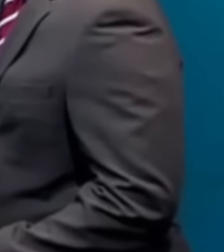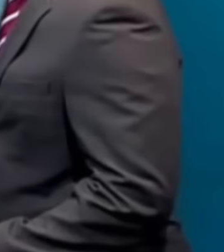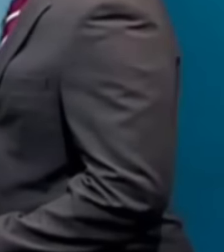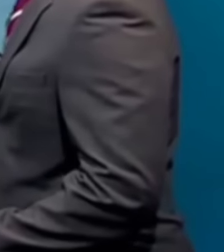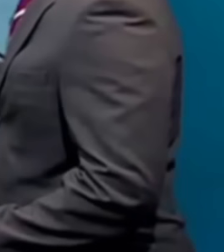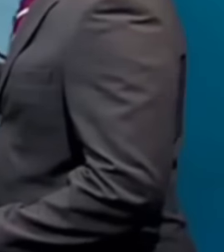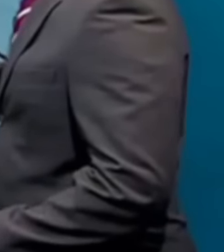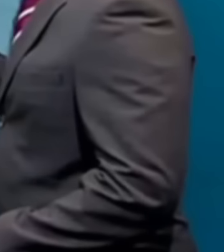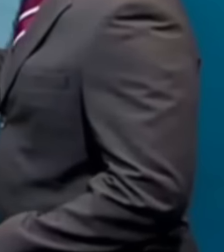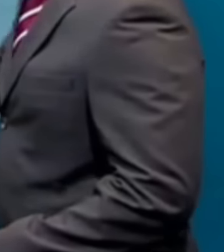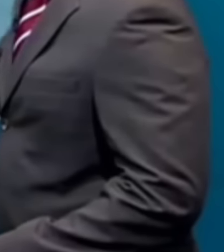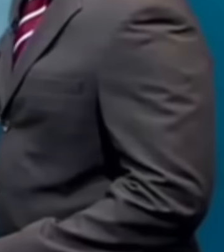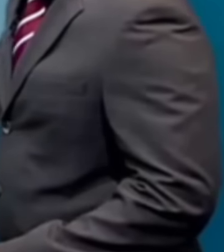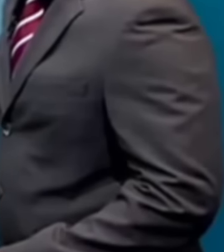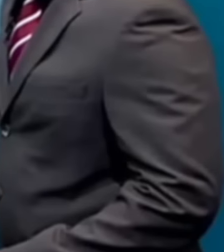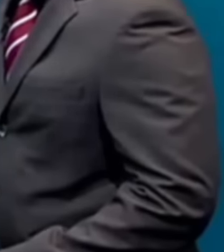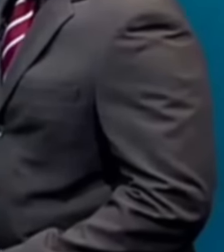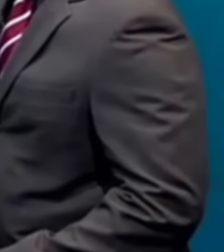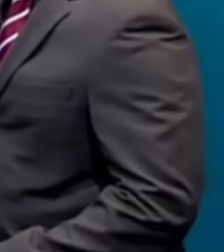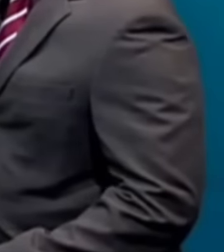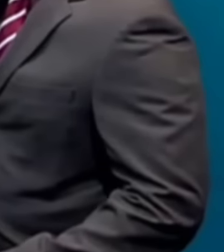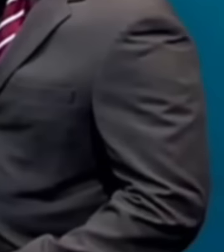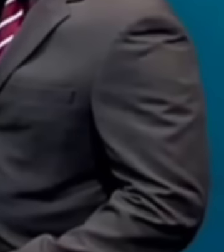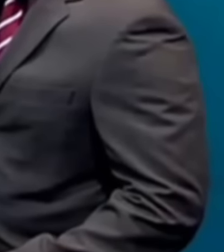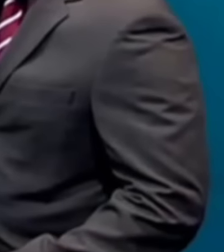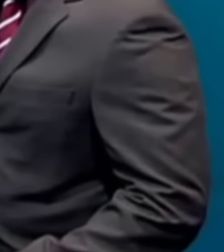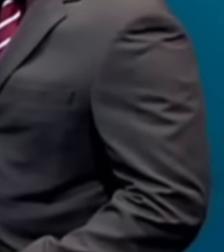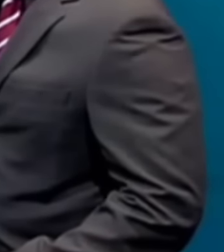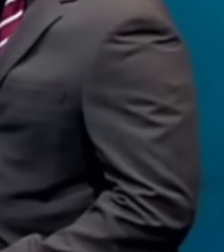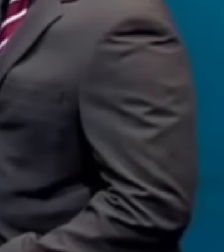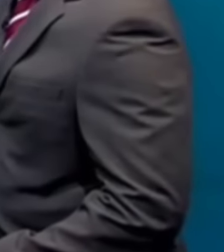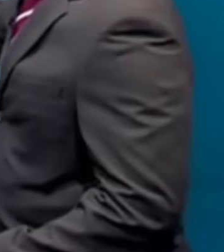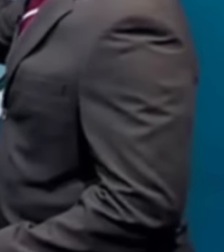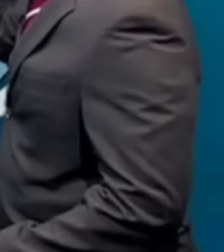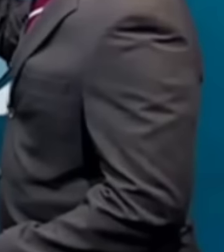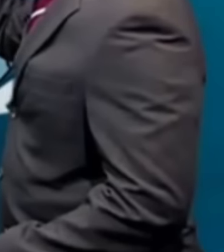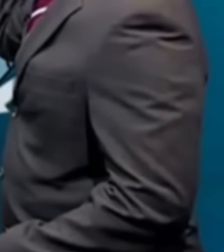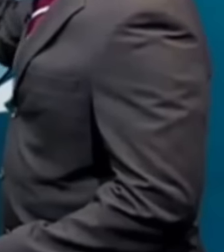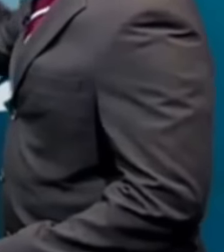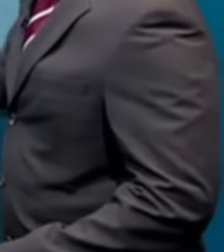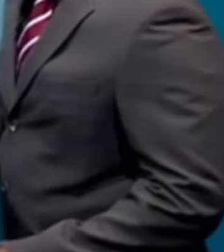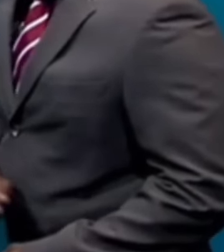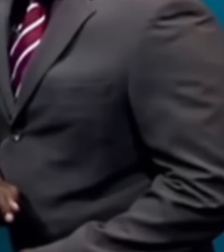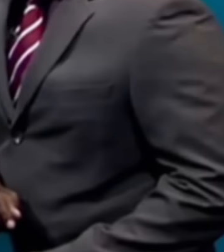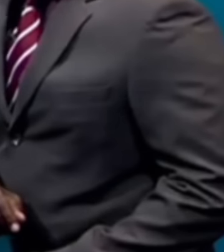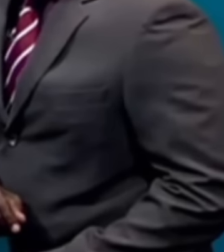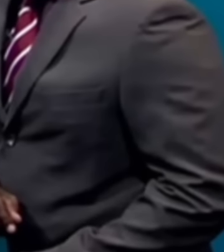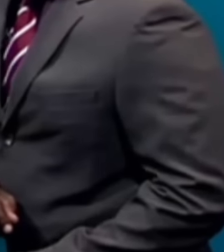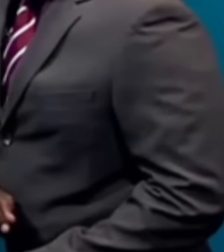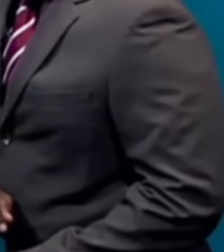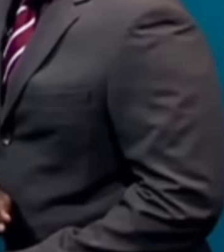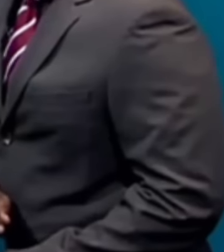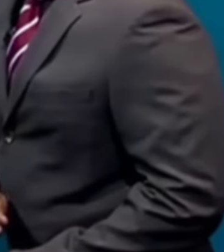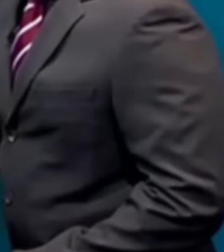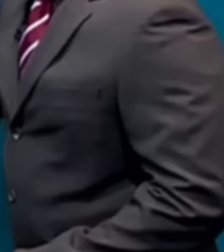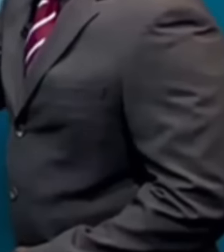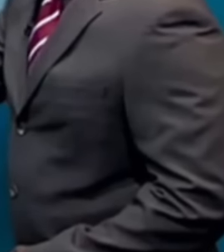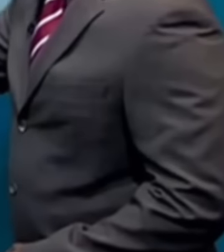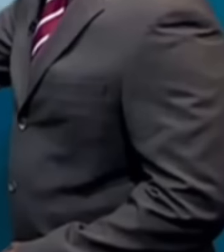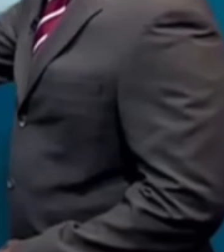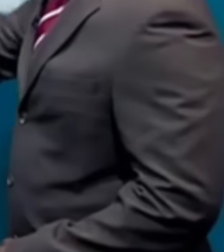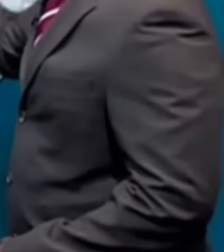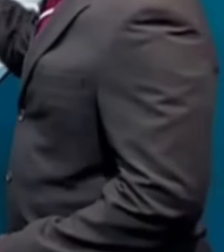ha o shebile hona bolba Freestata ha re na ha Lesotho ho tjalo hona ka haro mafikeng se teksalwa le Gauteng pele tsona mo di tla pa poletsena tsa ha esale ho